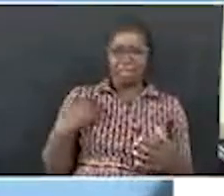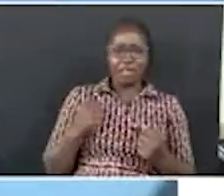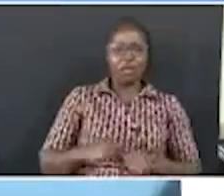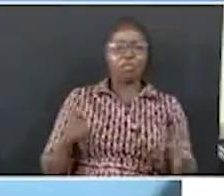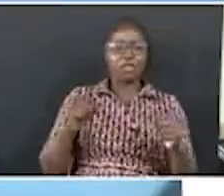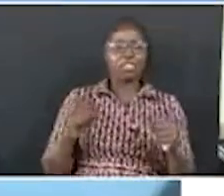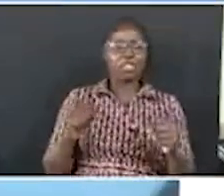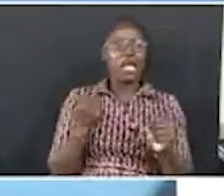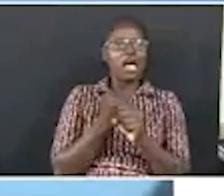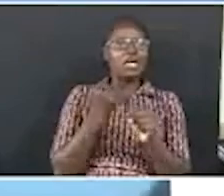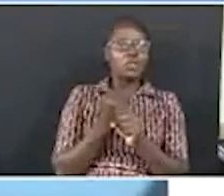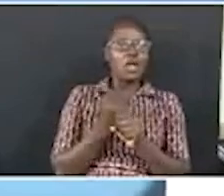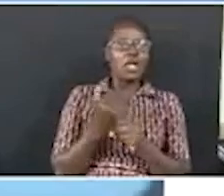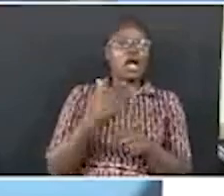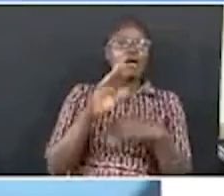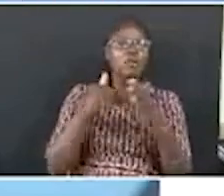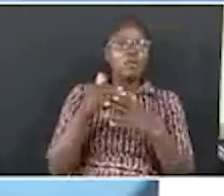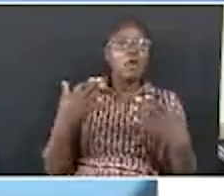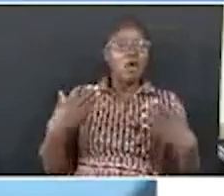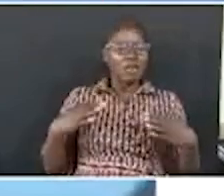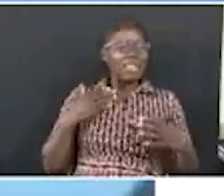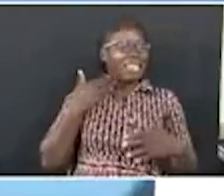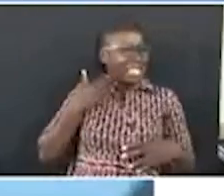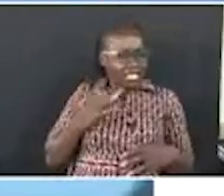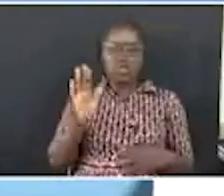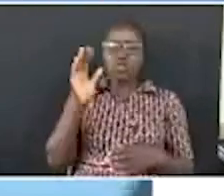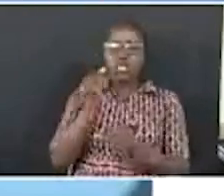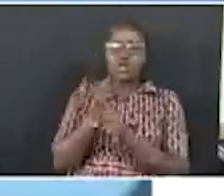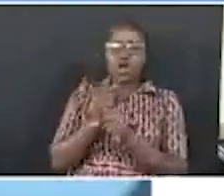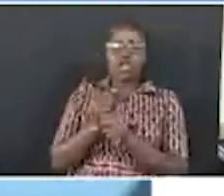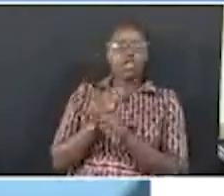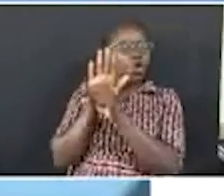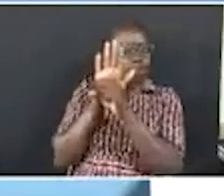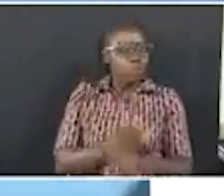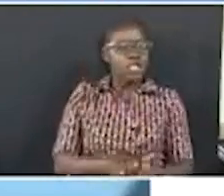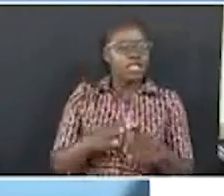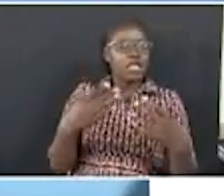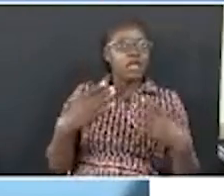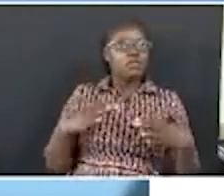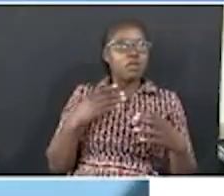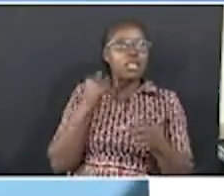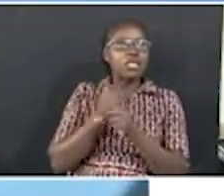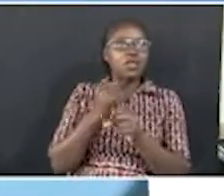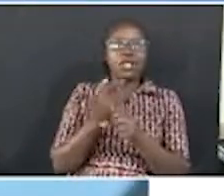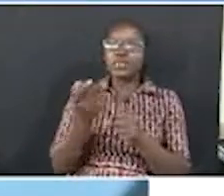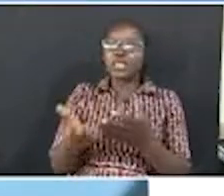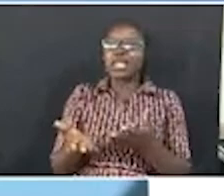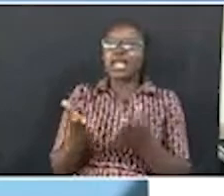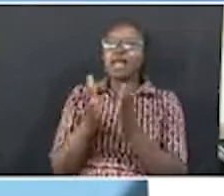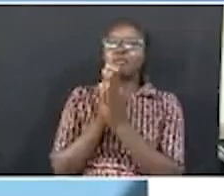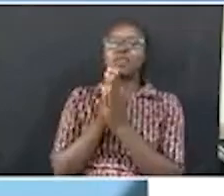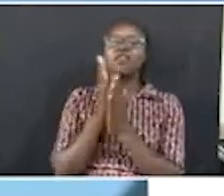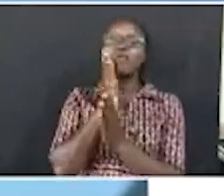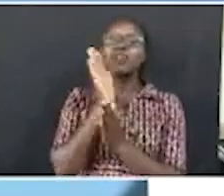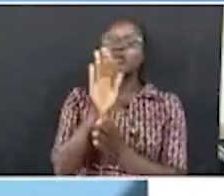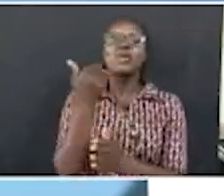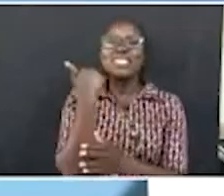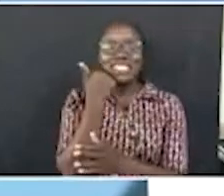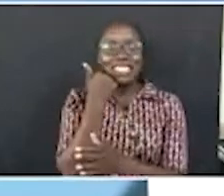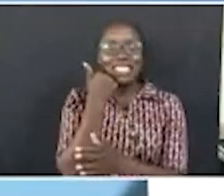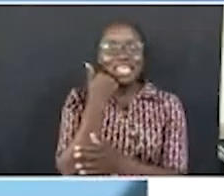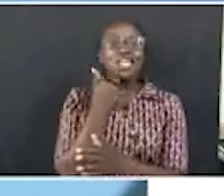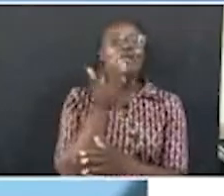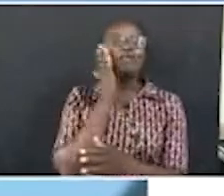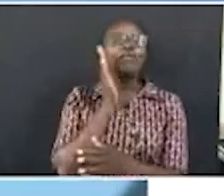you are a Christian. You mistreat everyone at work. And then you are here praying for your mother who is unwell.